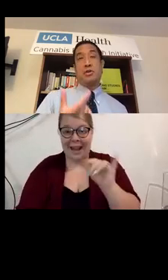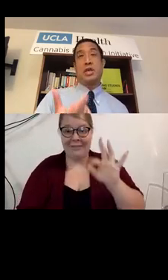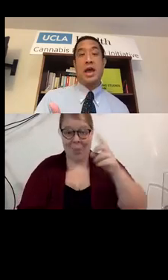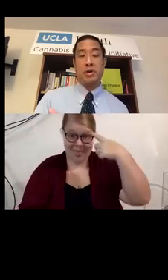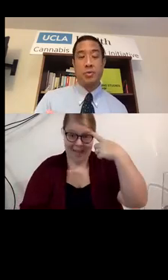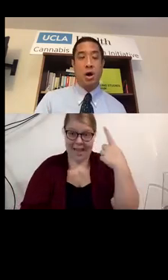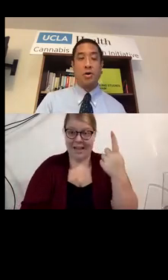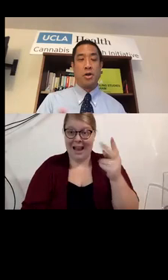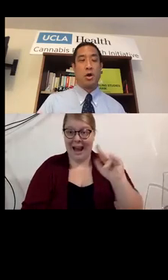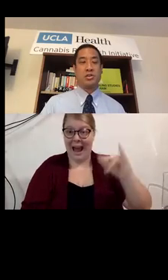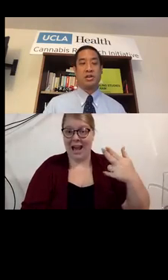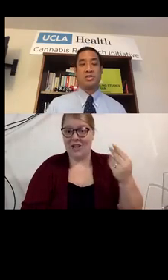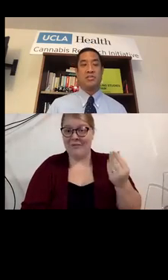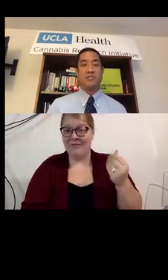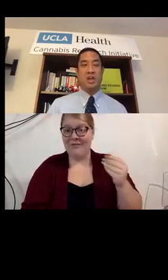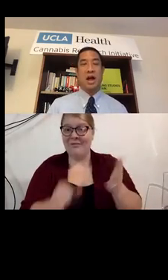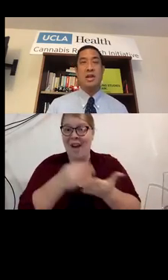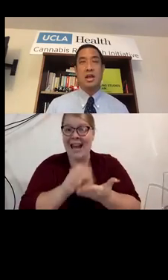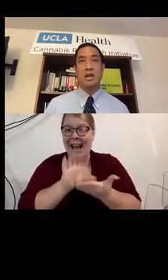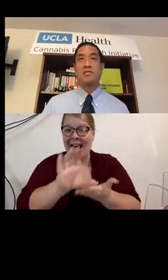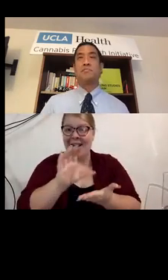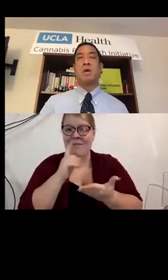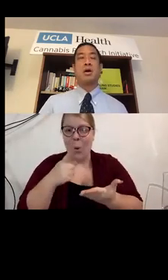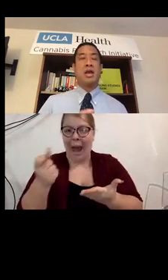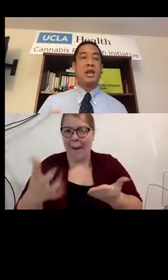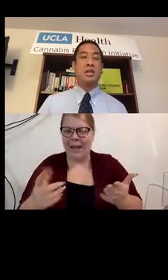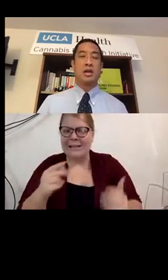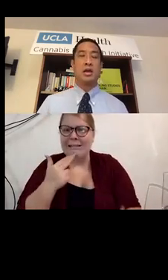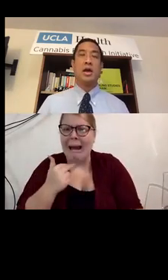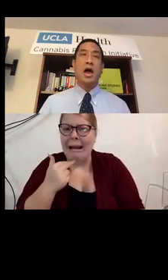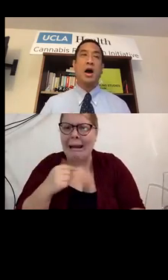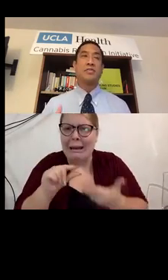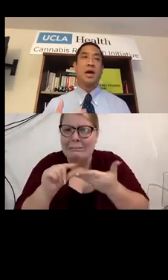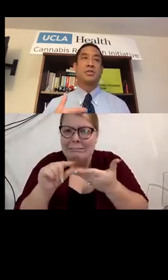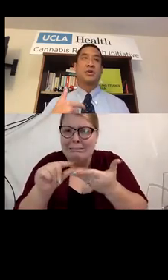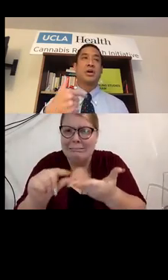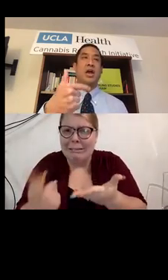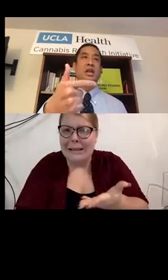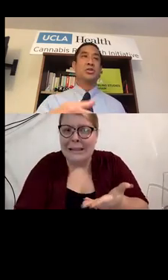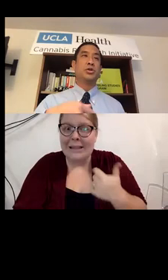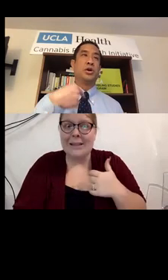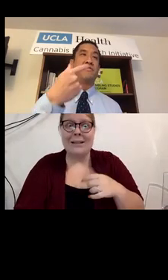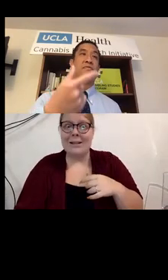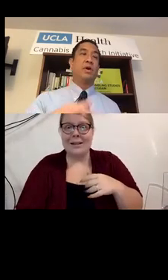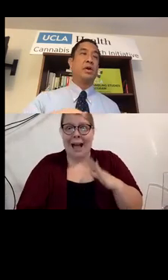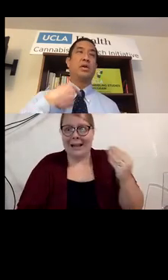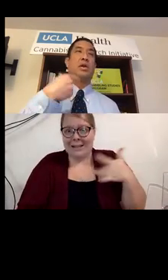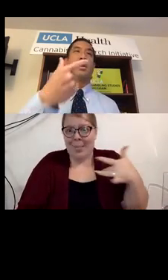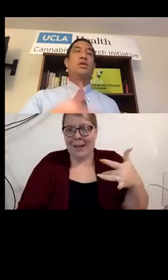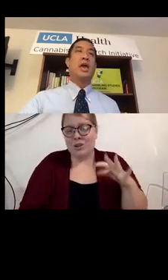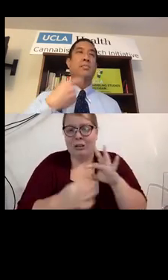funding for gambling, we all know it's tiny and it's barely anything, and oftentimes they're related to